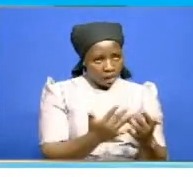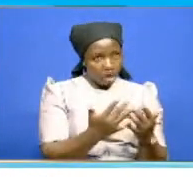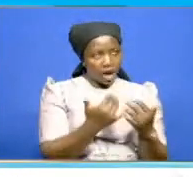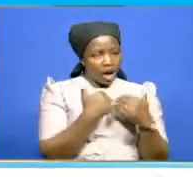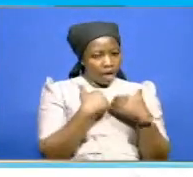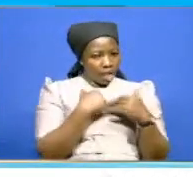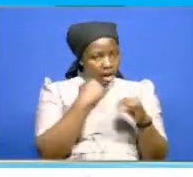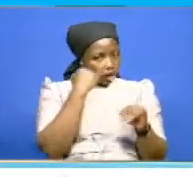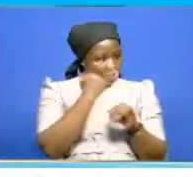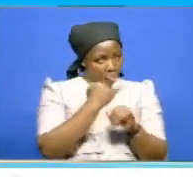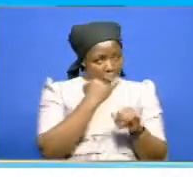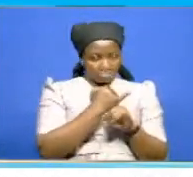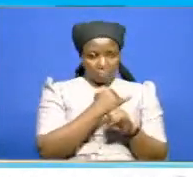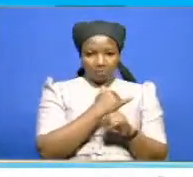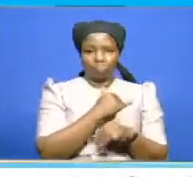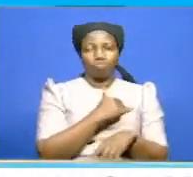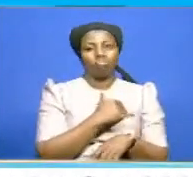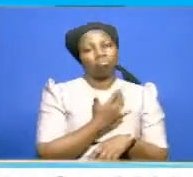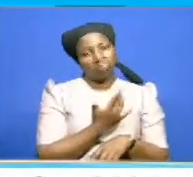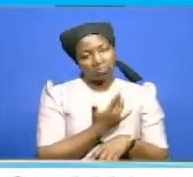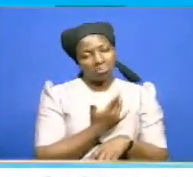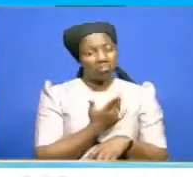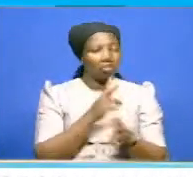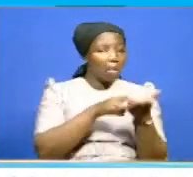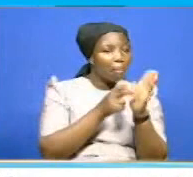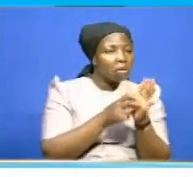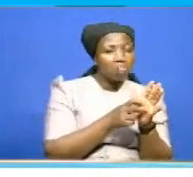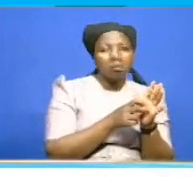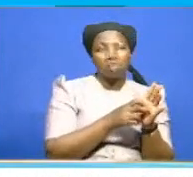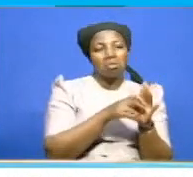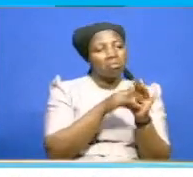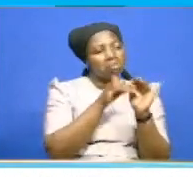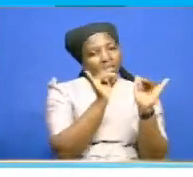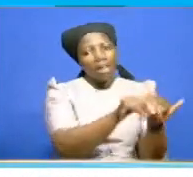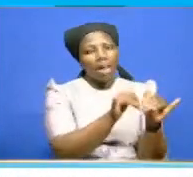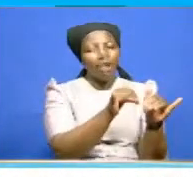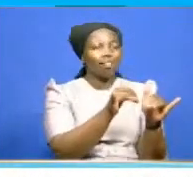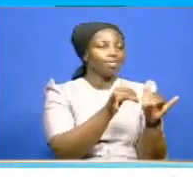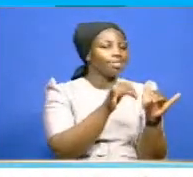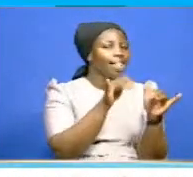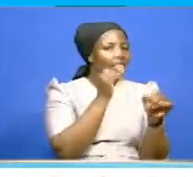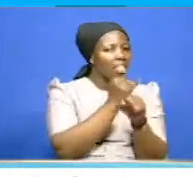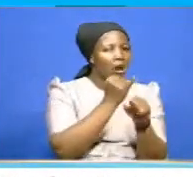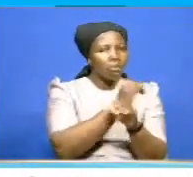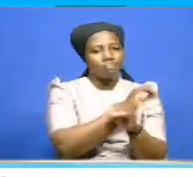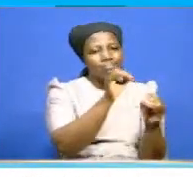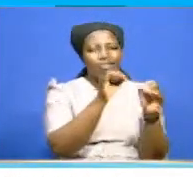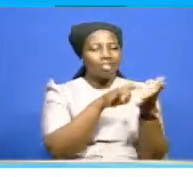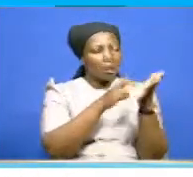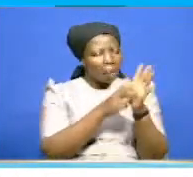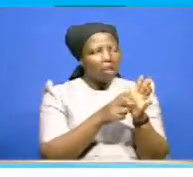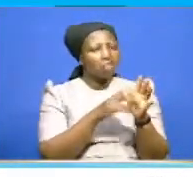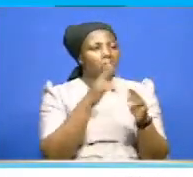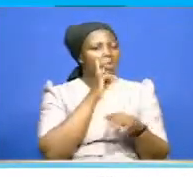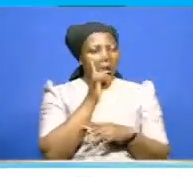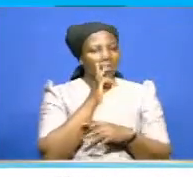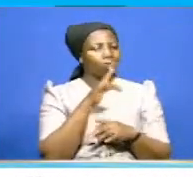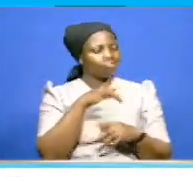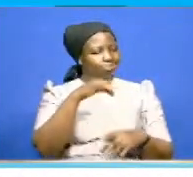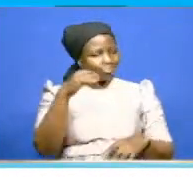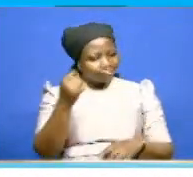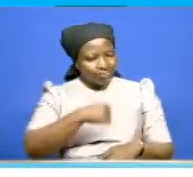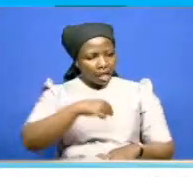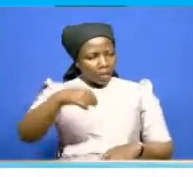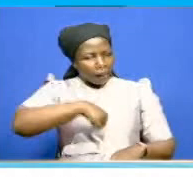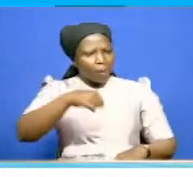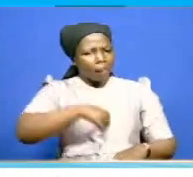not a guarantee that tomorrow you have a seamless flow of income. And if you